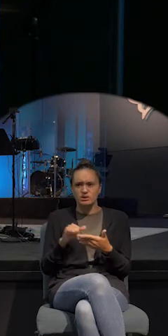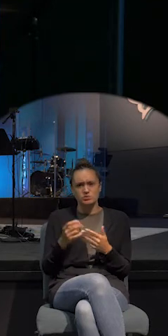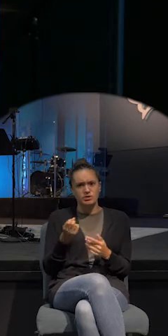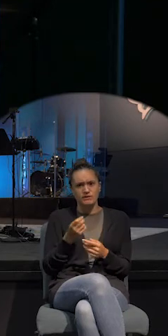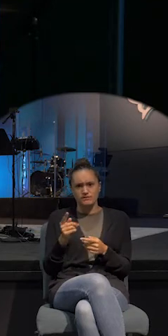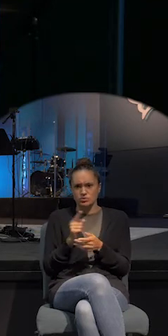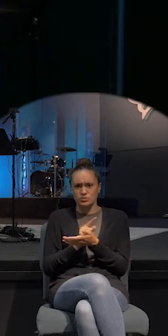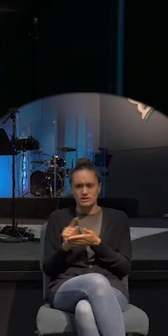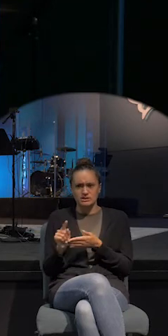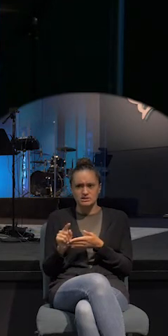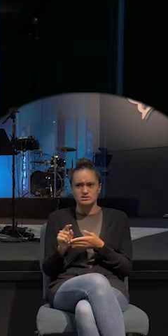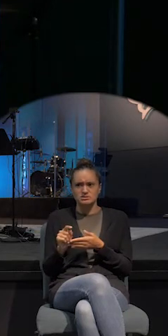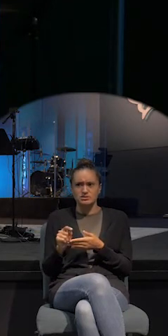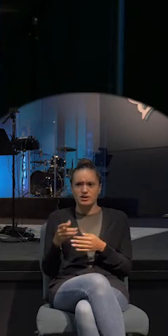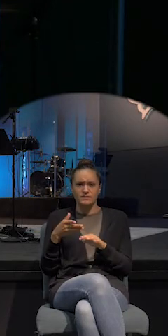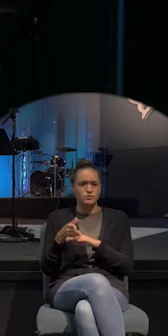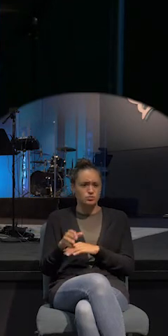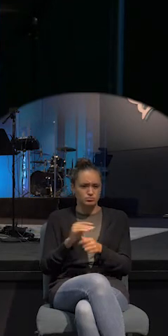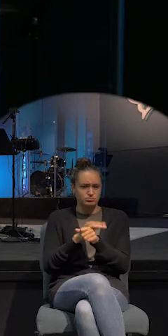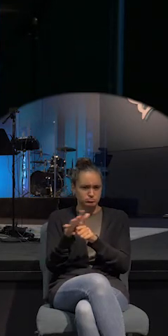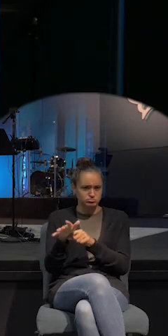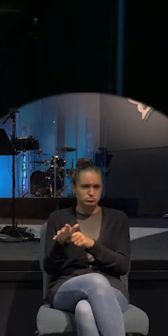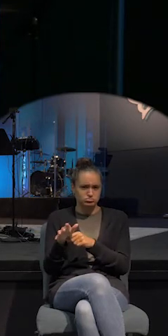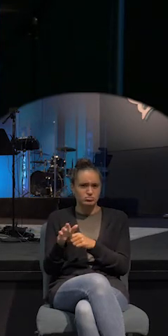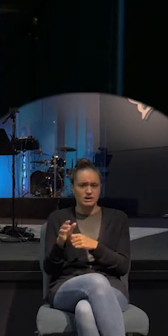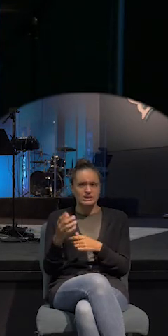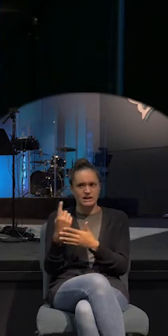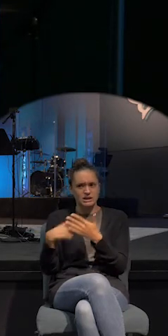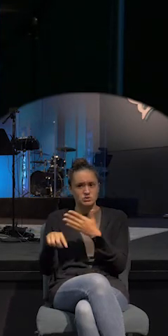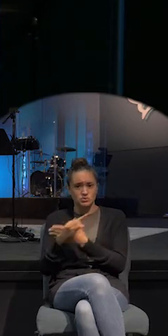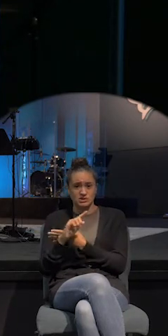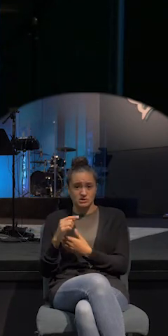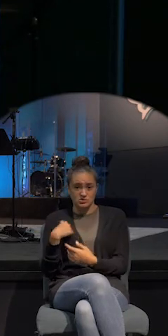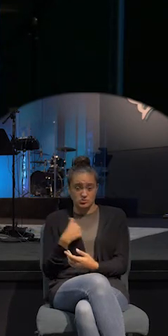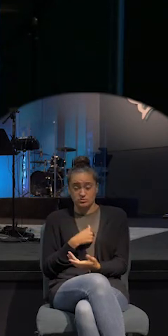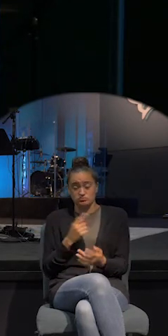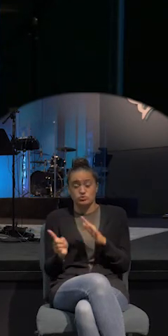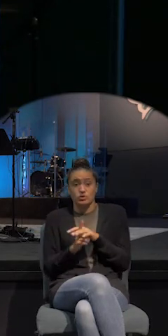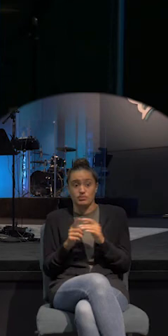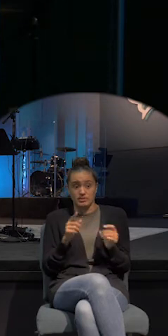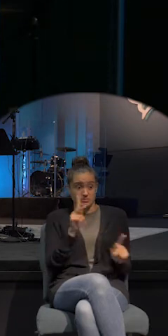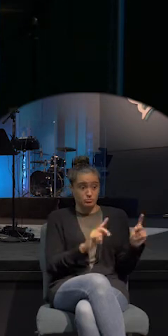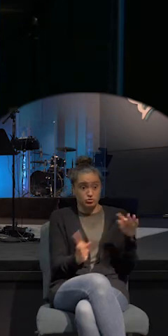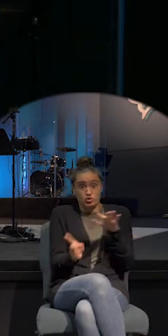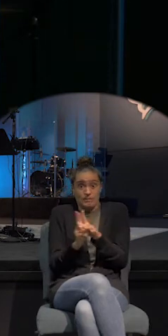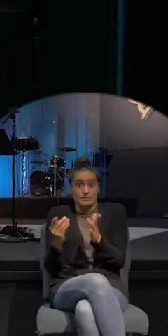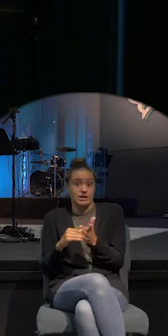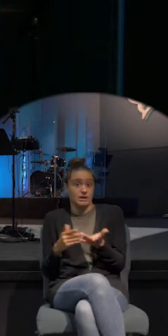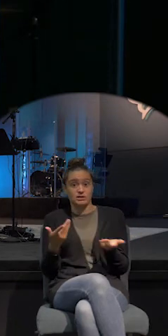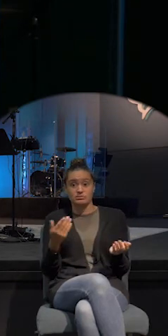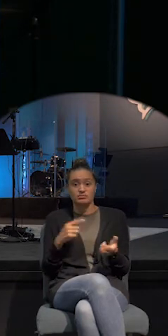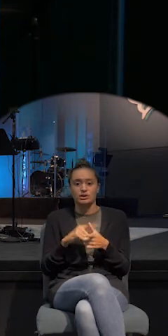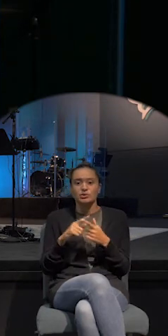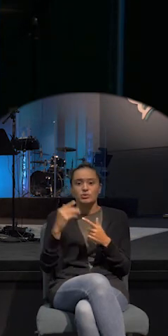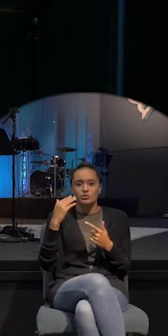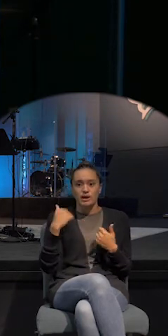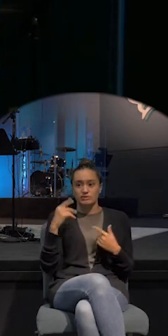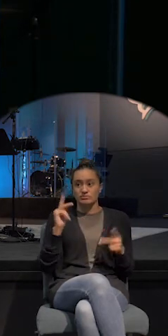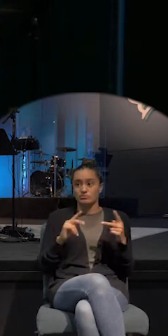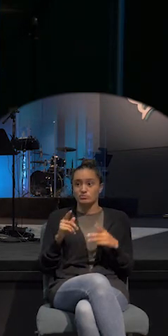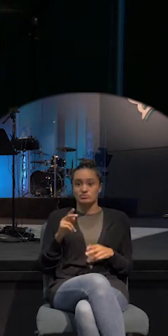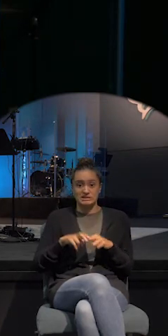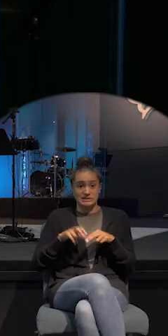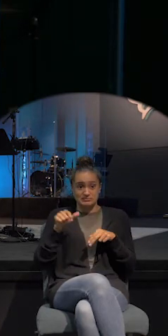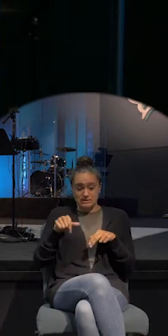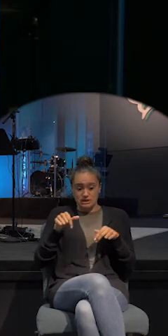into this pandemic, and the next week we were back, and they showed up again. And before you know it, we had people sitting here in the